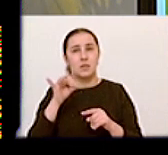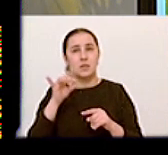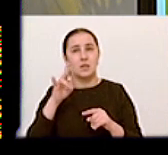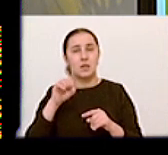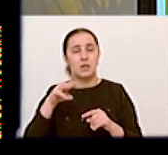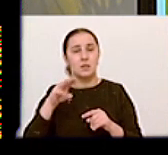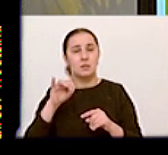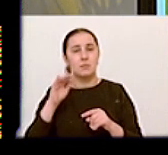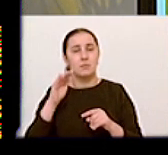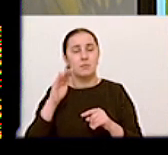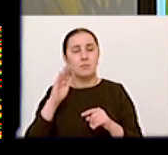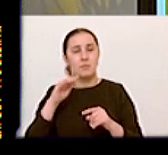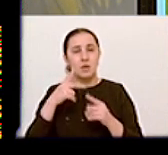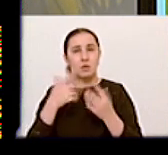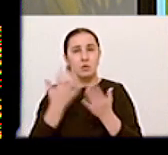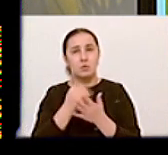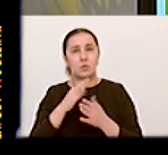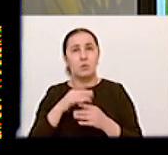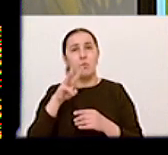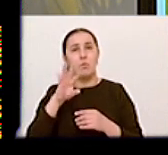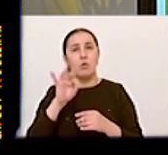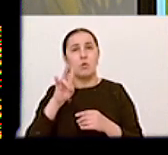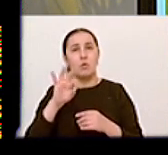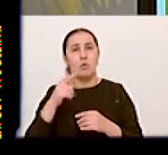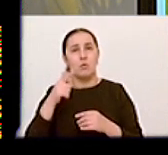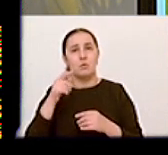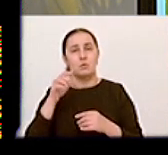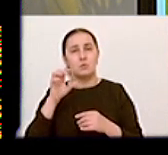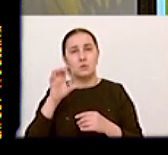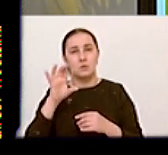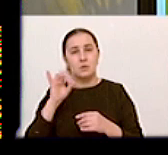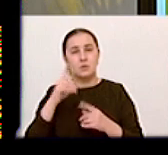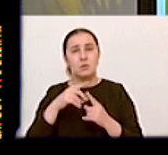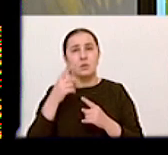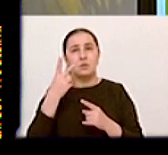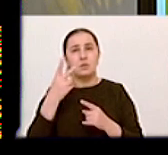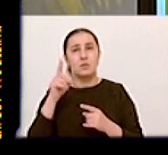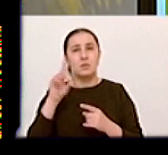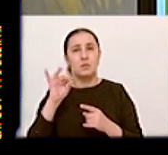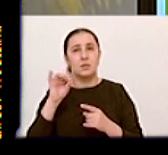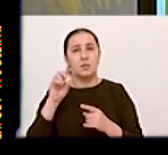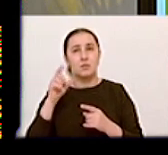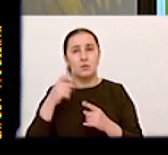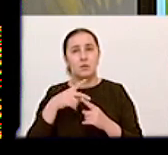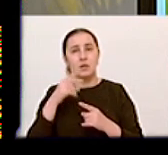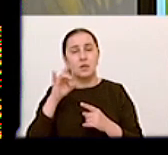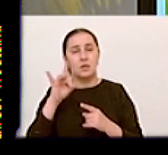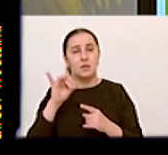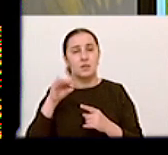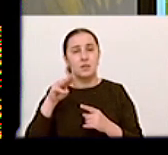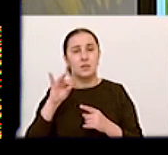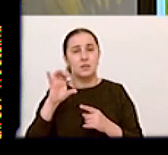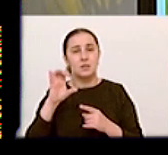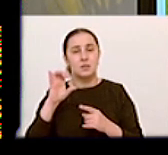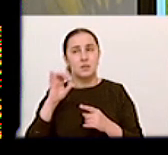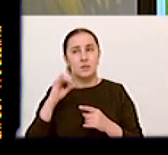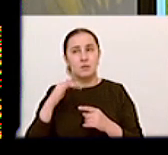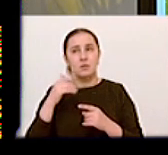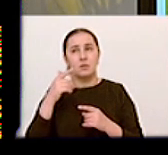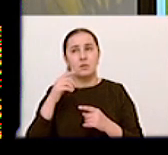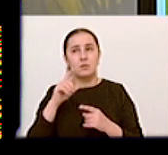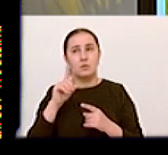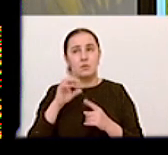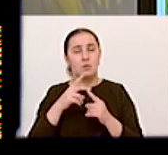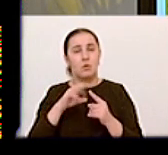genotiplar hosil bo'ladi. Bular gomozigota dominant, 2ta getrizigotali va retesiv